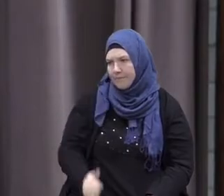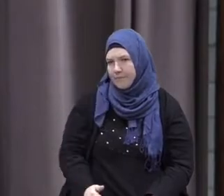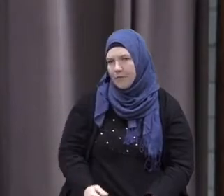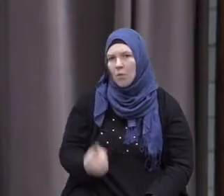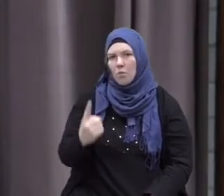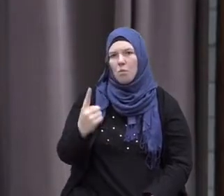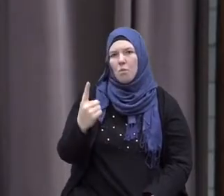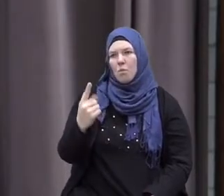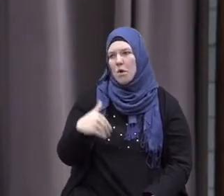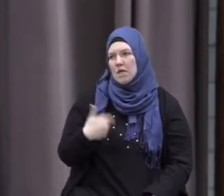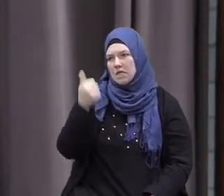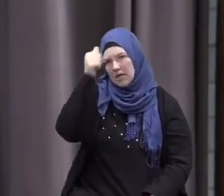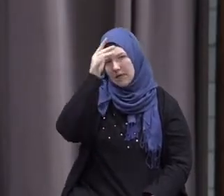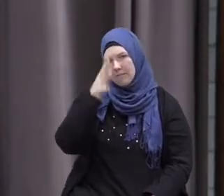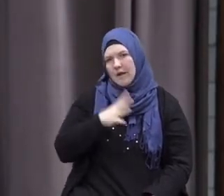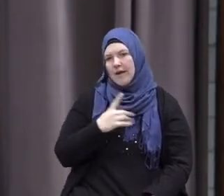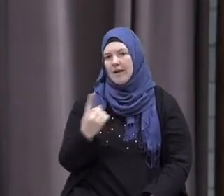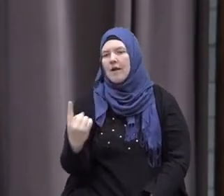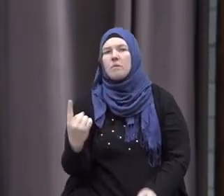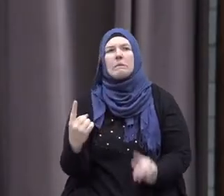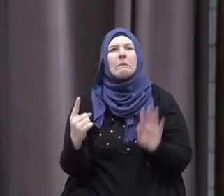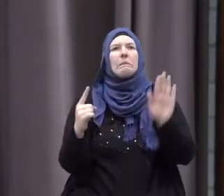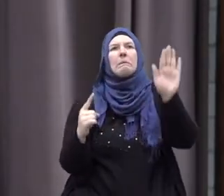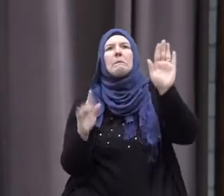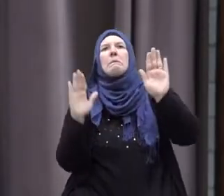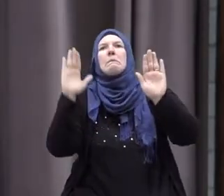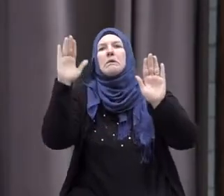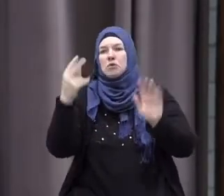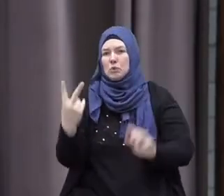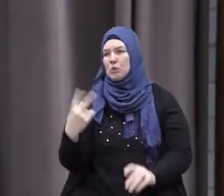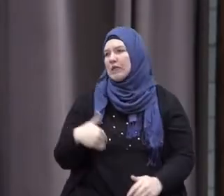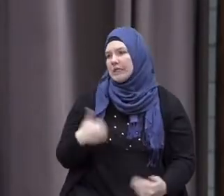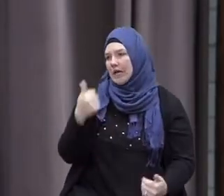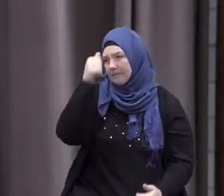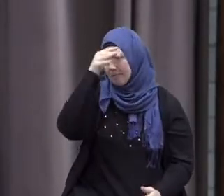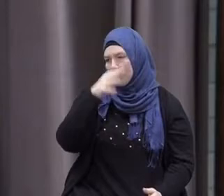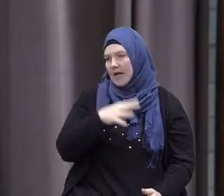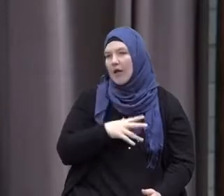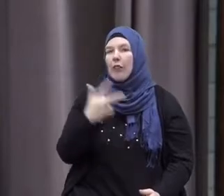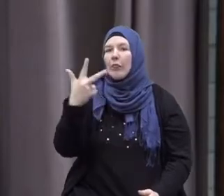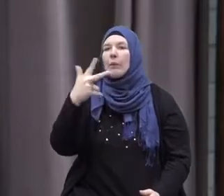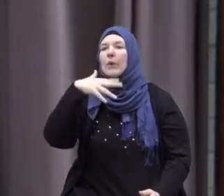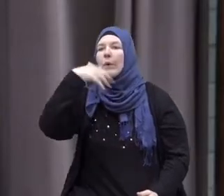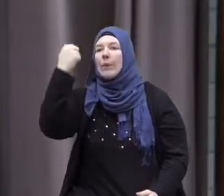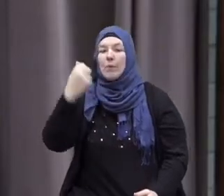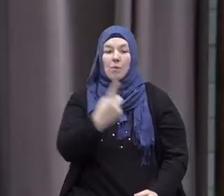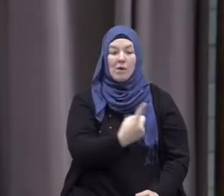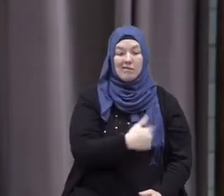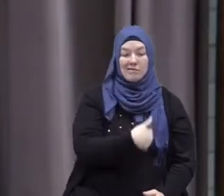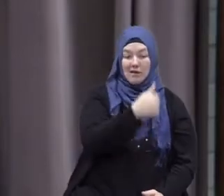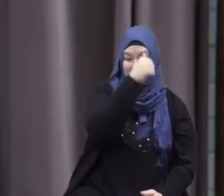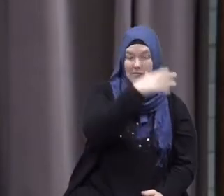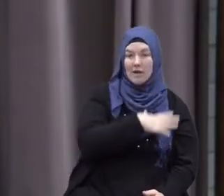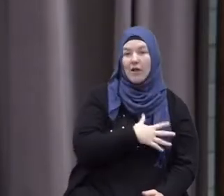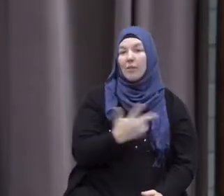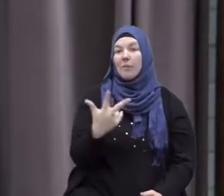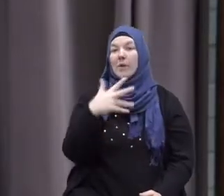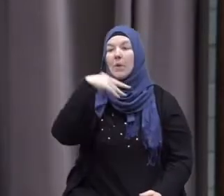One young man, two young, three old, one young man.